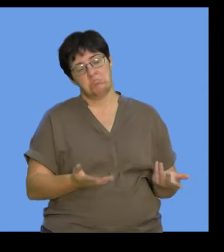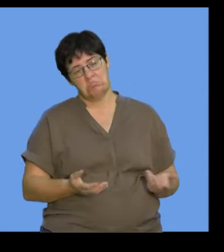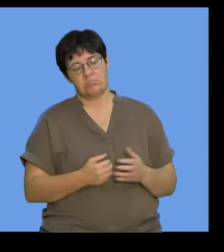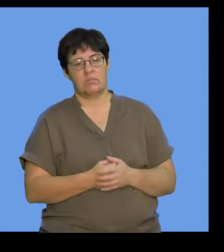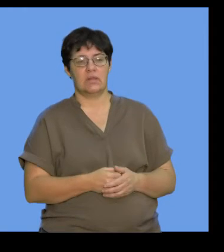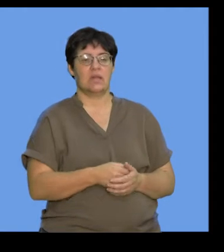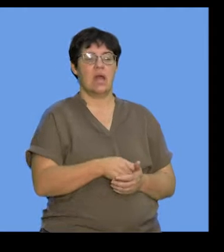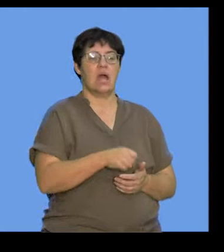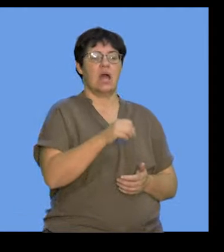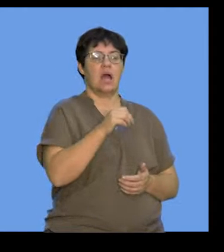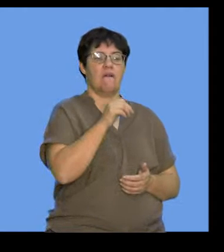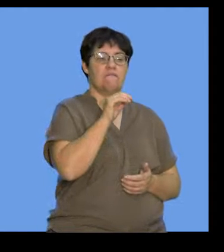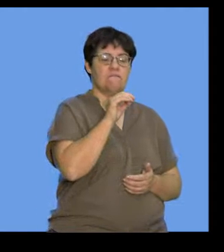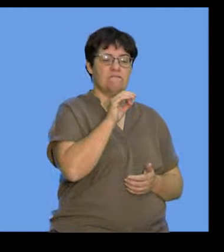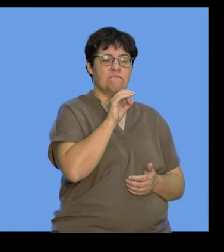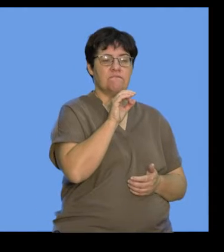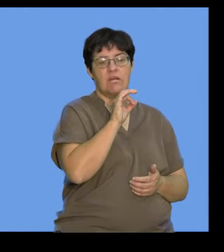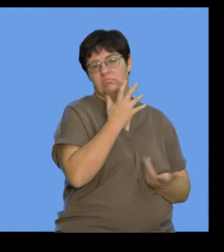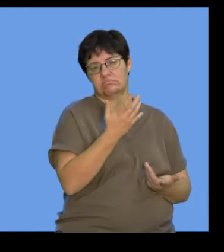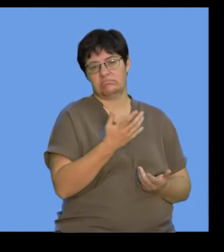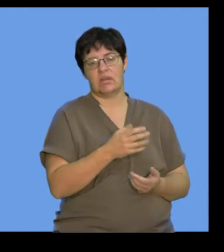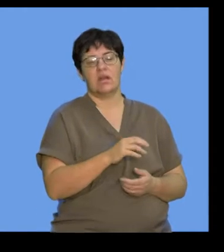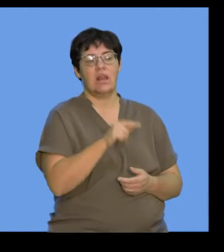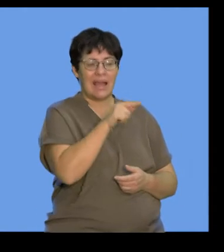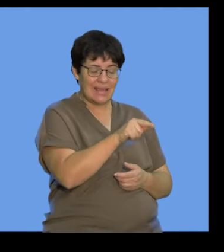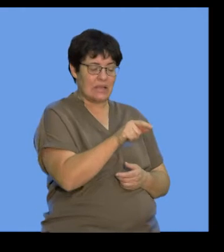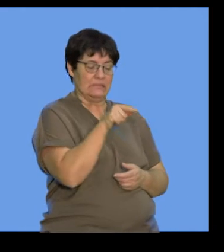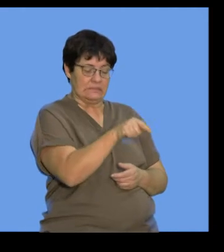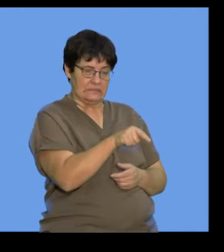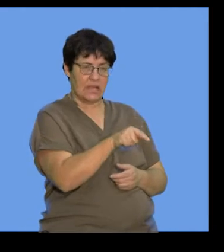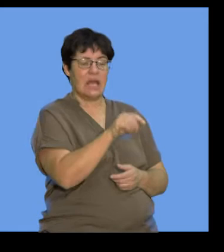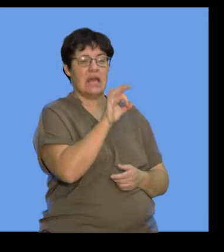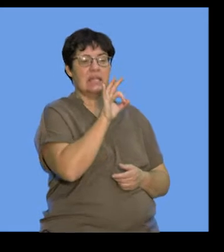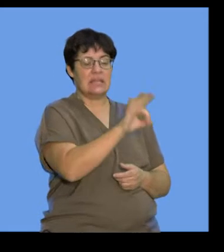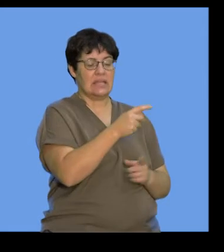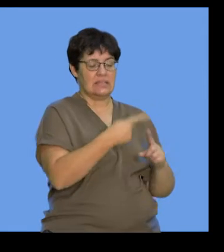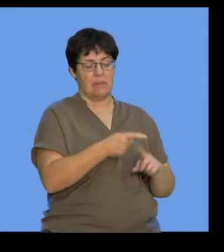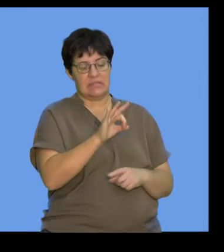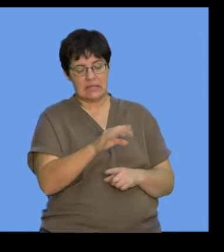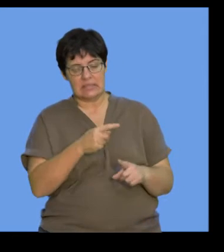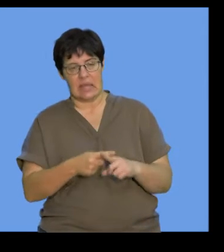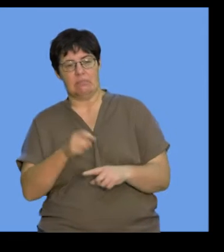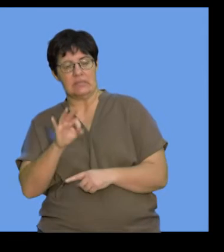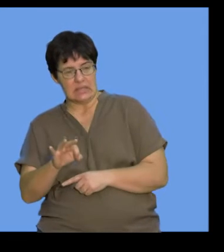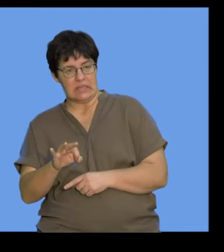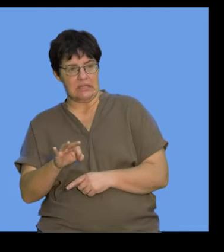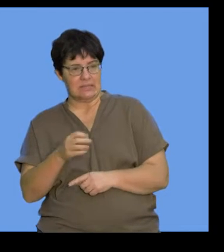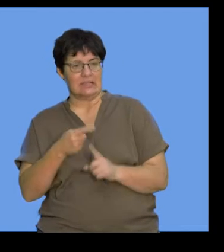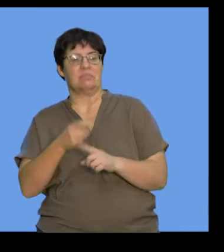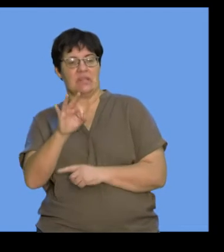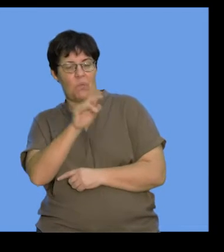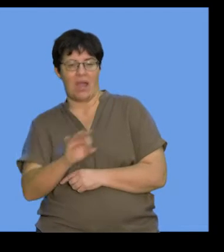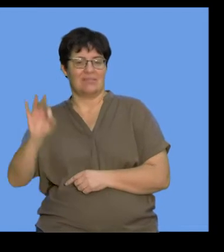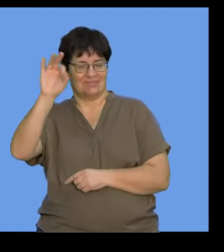itself 4 times. So when I square a binomial, it means I am repeating exactly what is inside